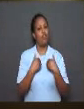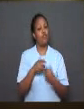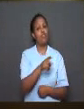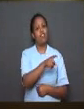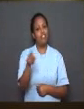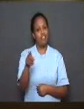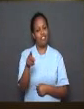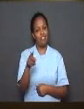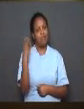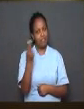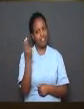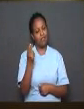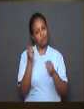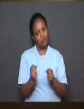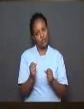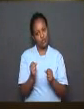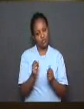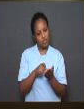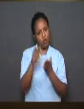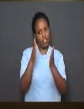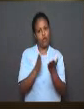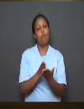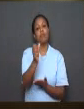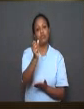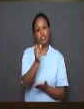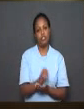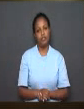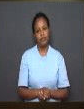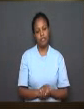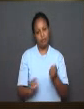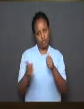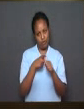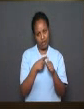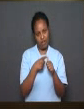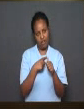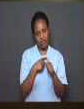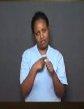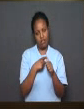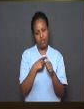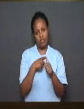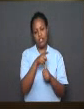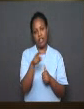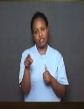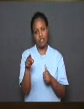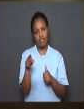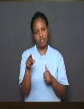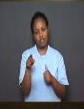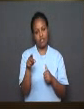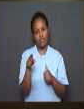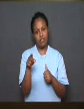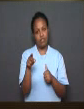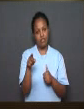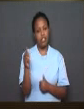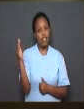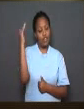ways that you can exercise your democratic rights. Firstly, you should